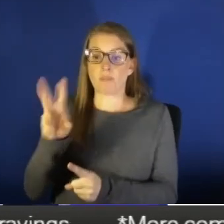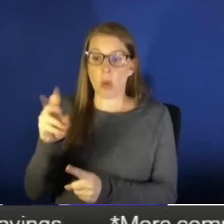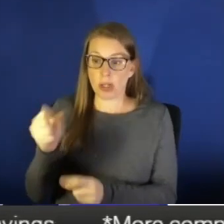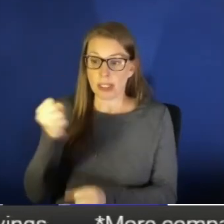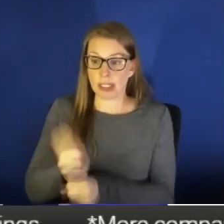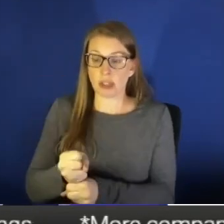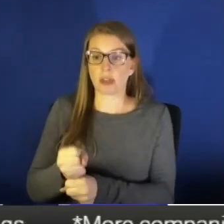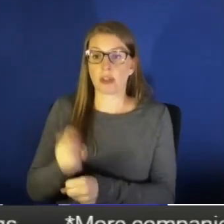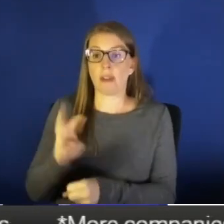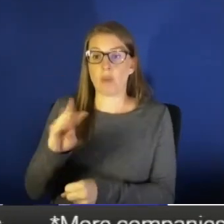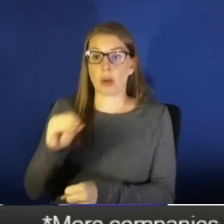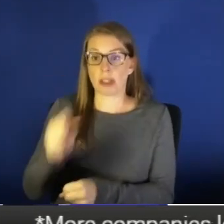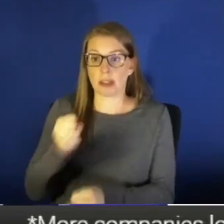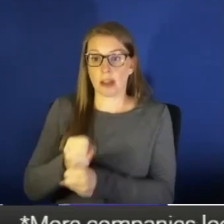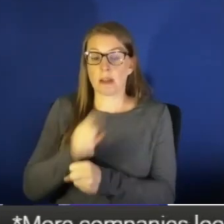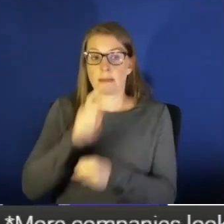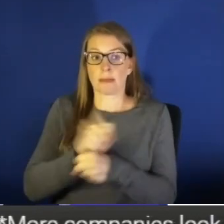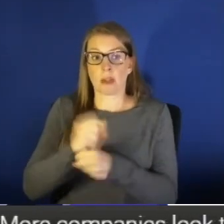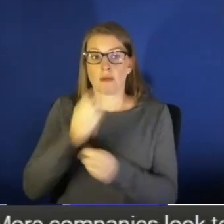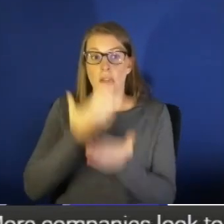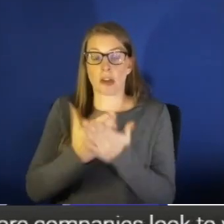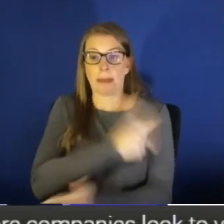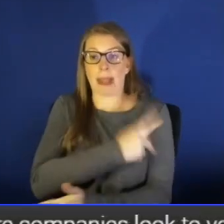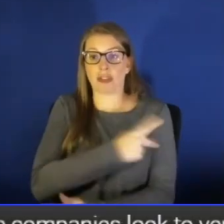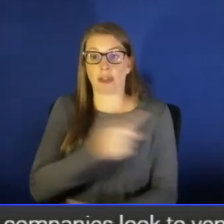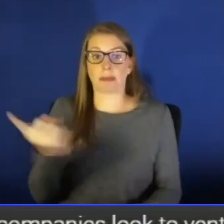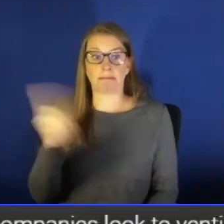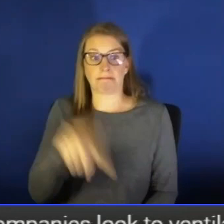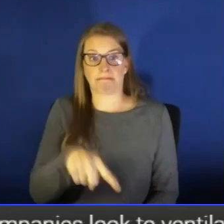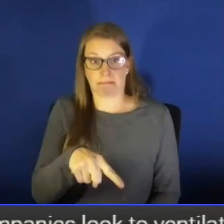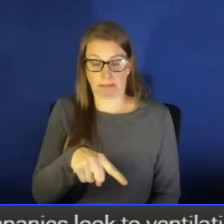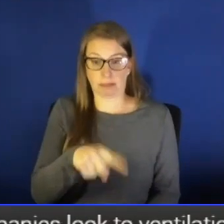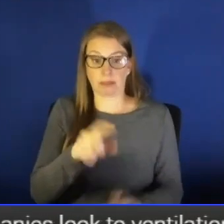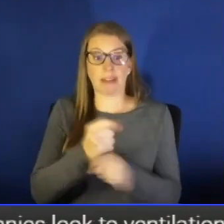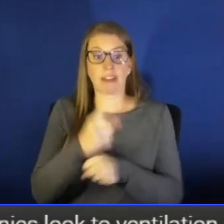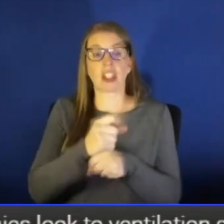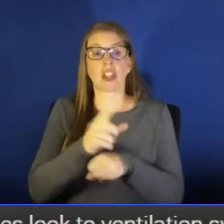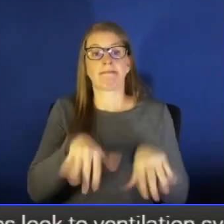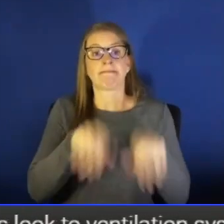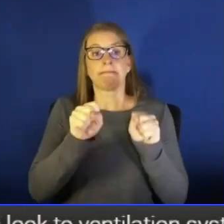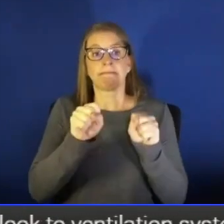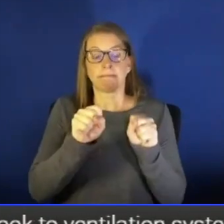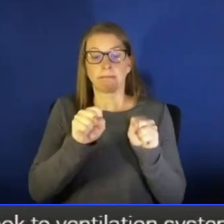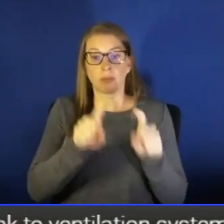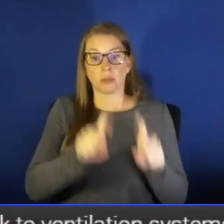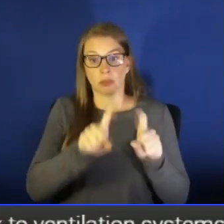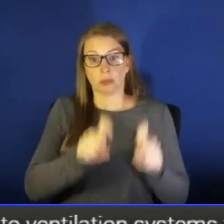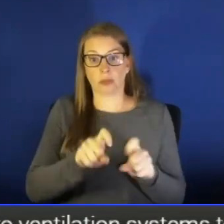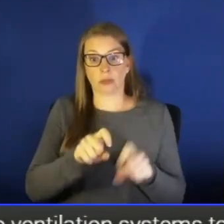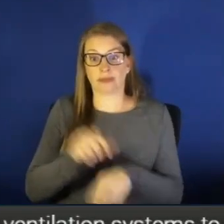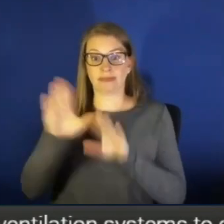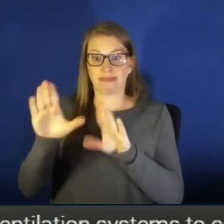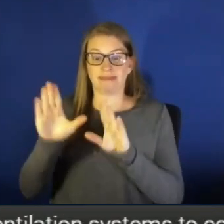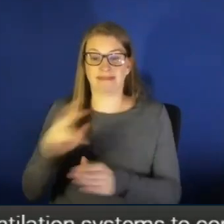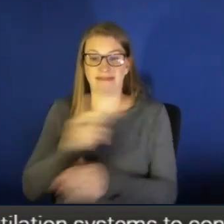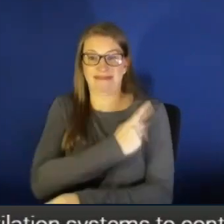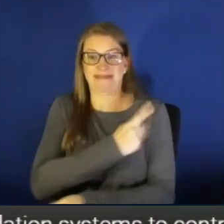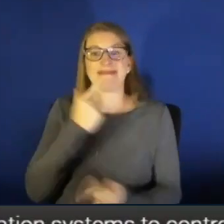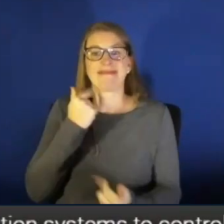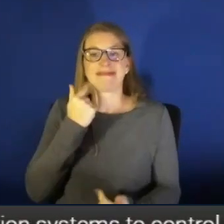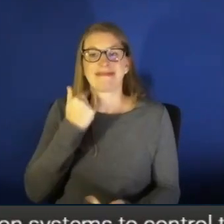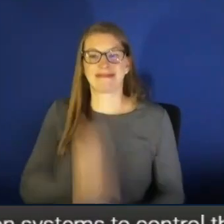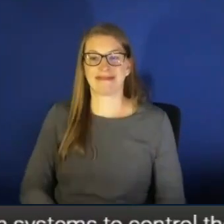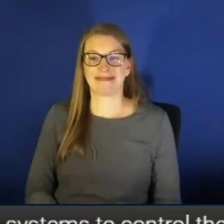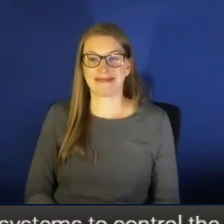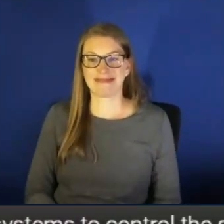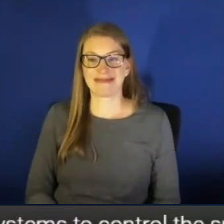actually a really good patient, comes in to get his screenings. He's a wonderful patient. And the reason this is important is your